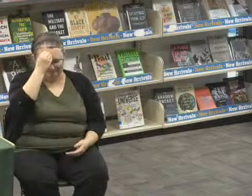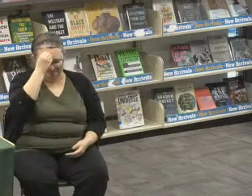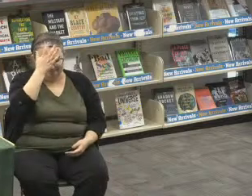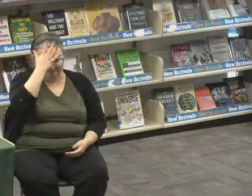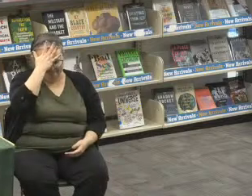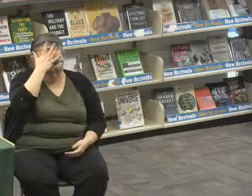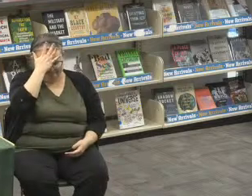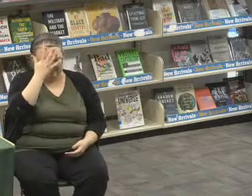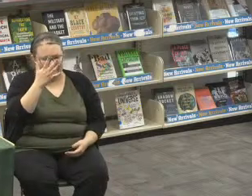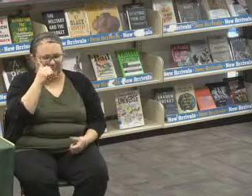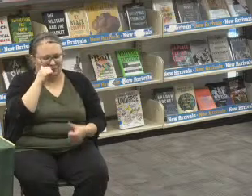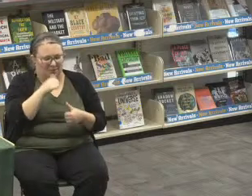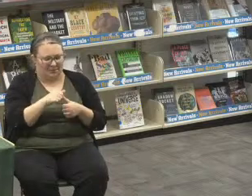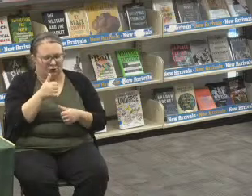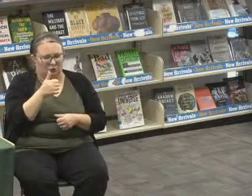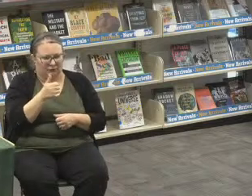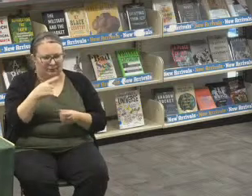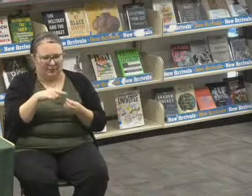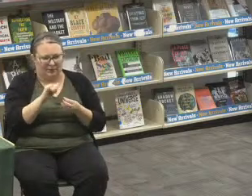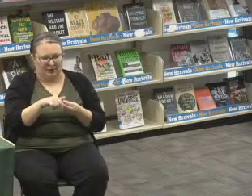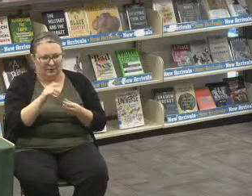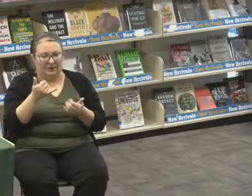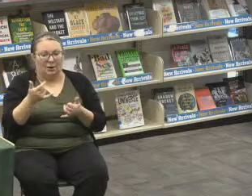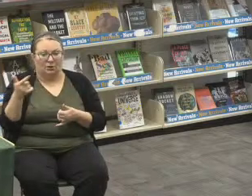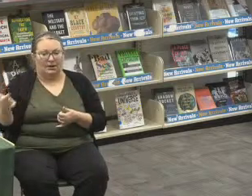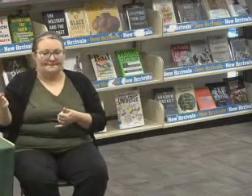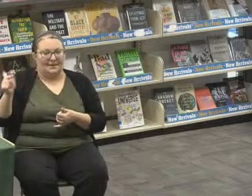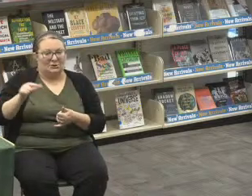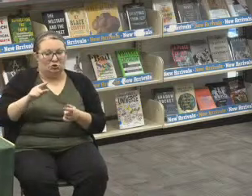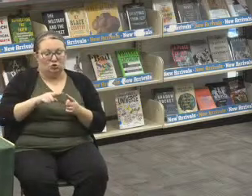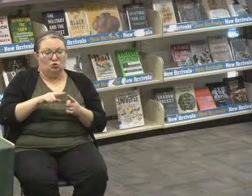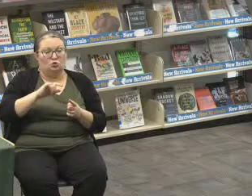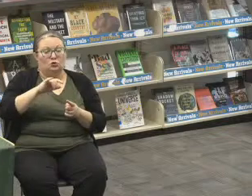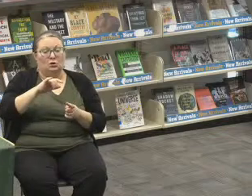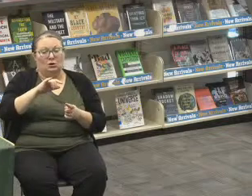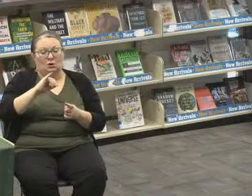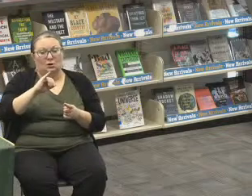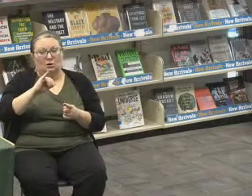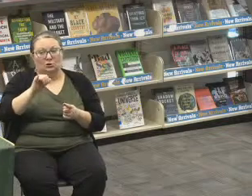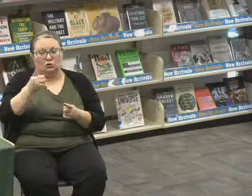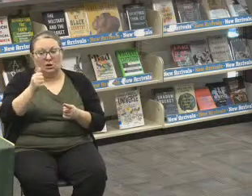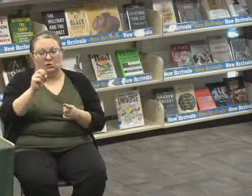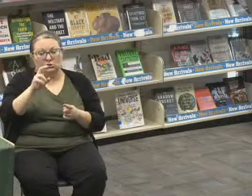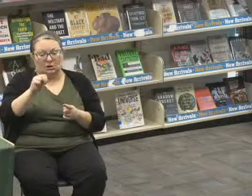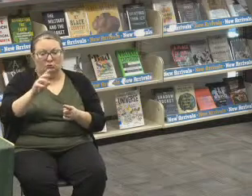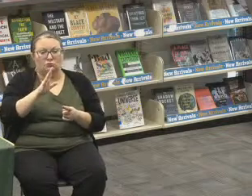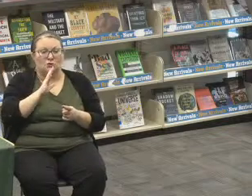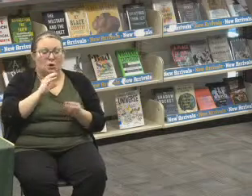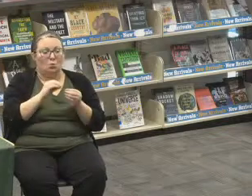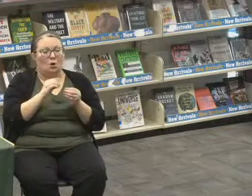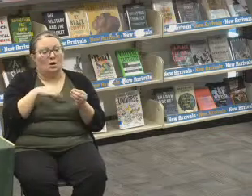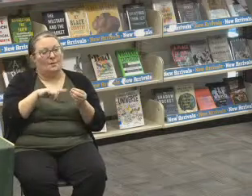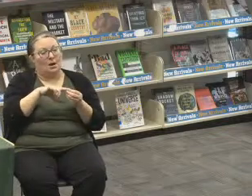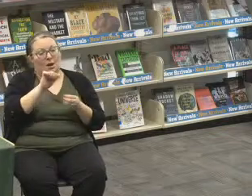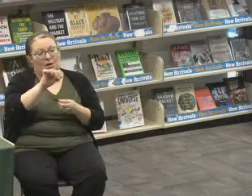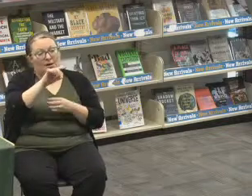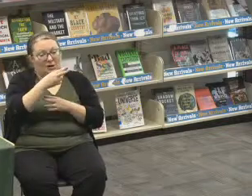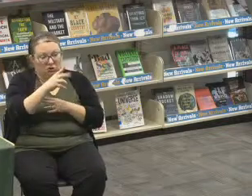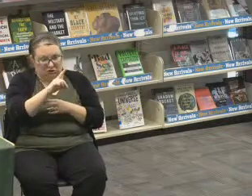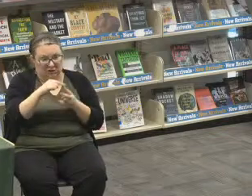down. And then I'm gonna pass this over to Jason to talk more about ADHD and